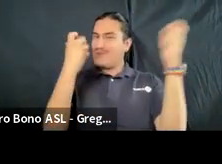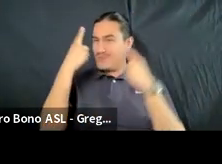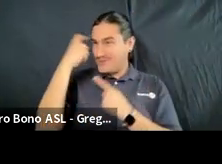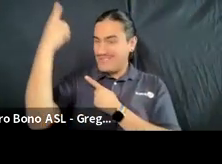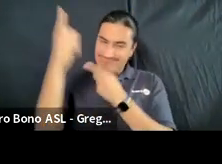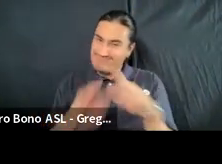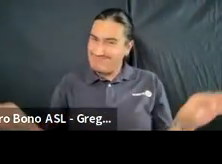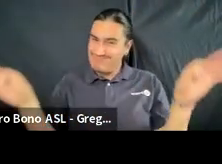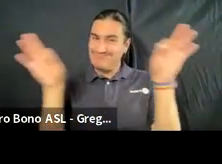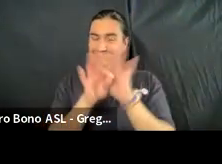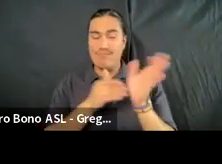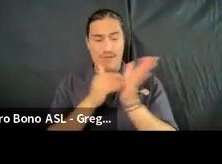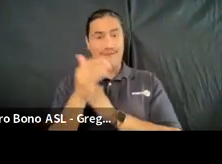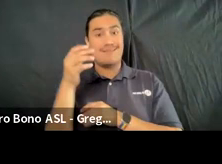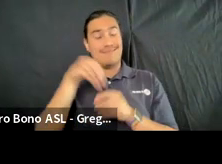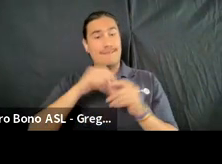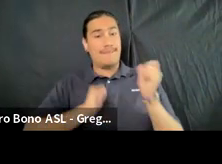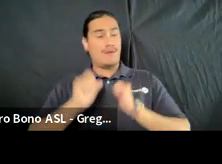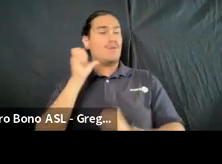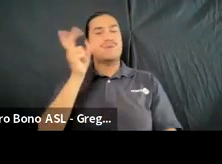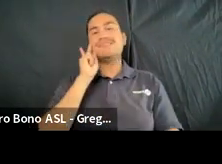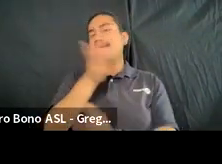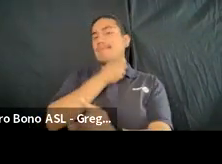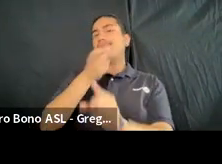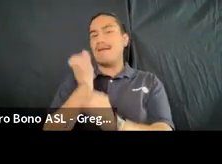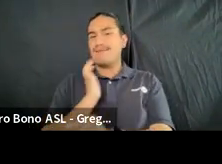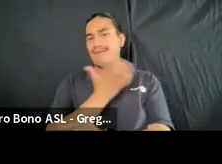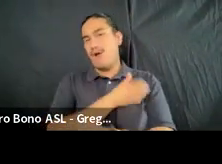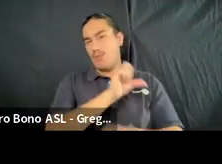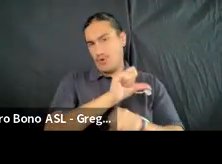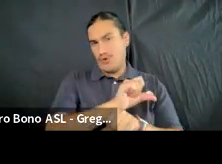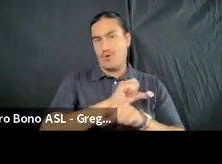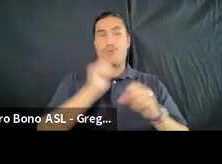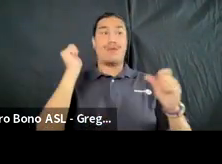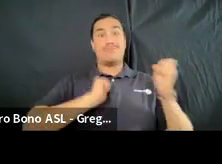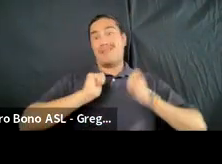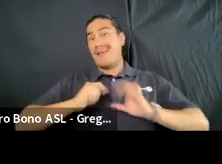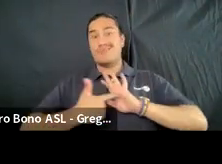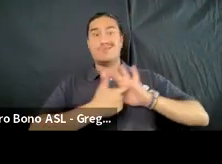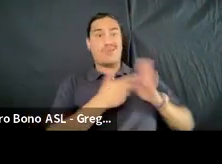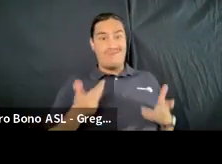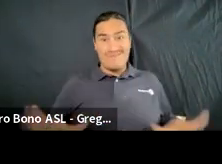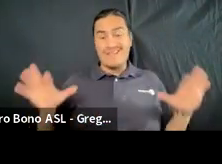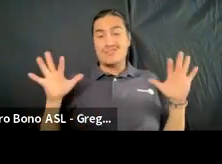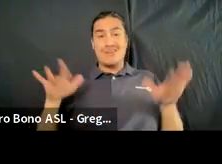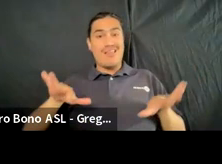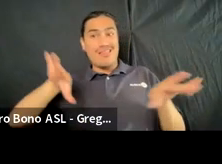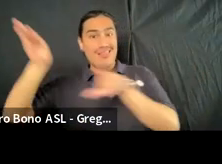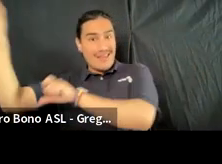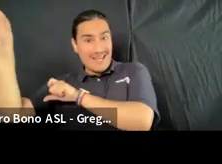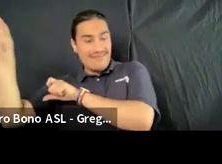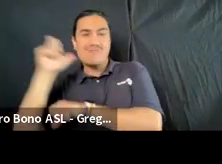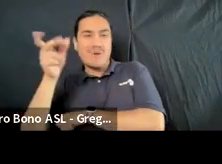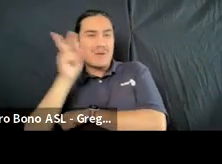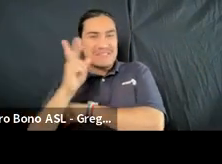in particular, we don't get to see the impact of our work, right? We put the play out there, people come to see it, and we're not seeing that conversation